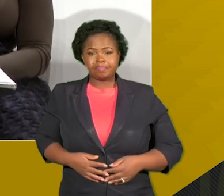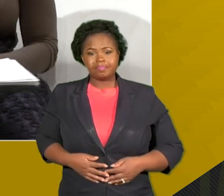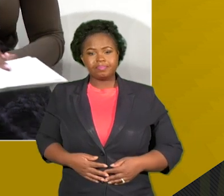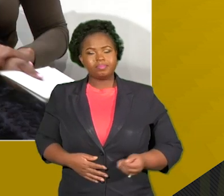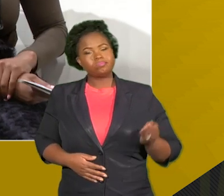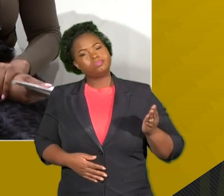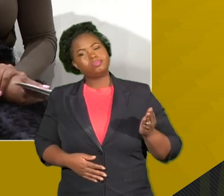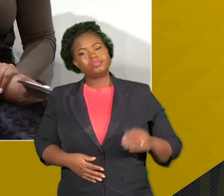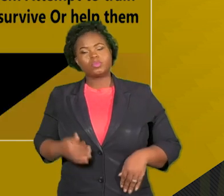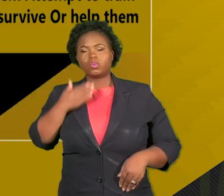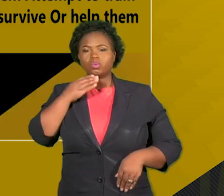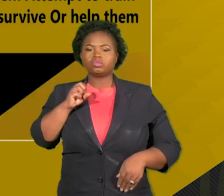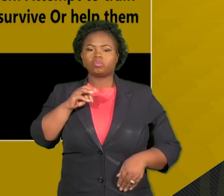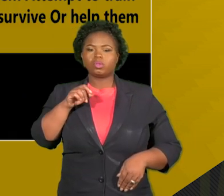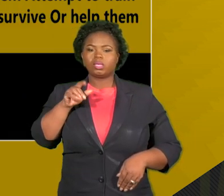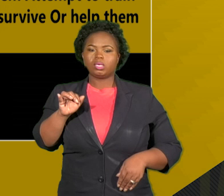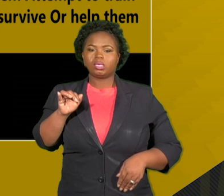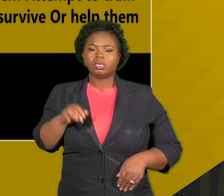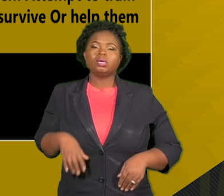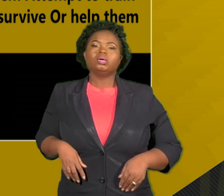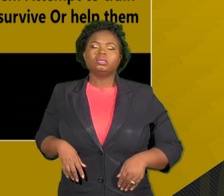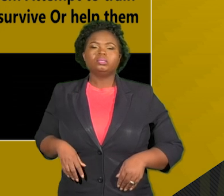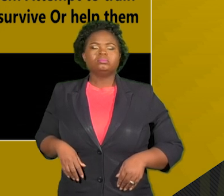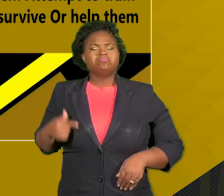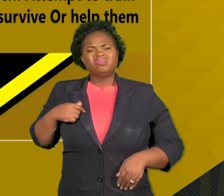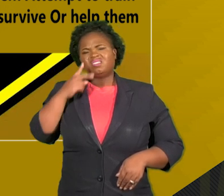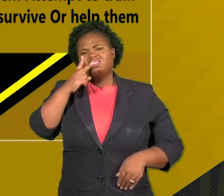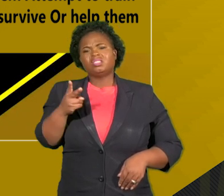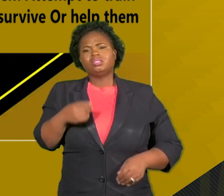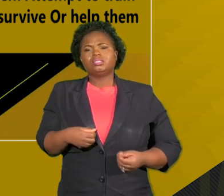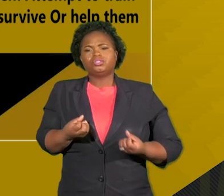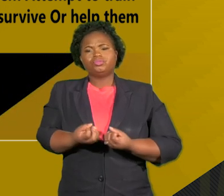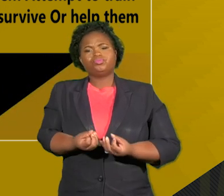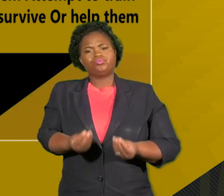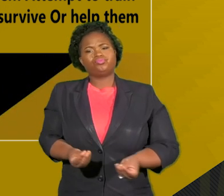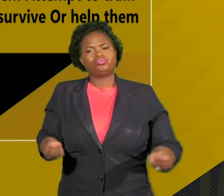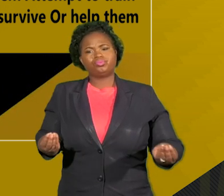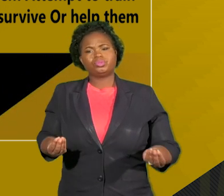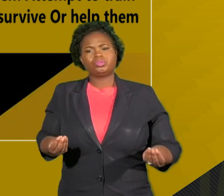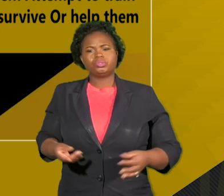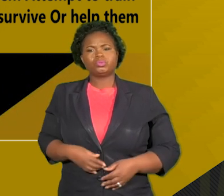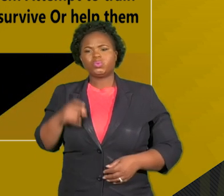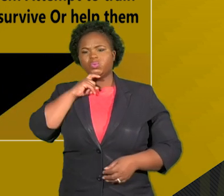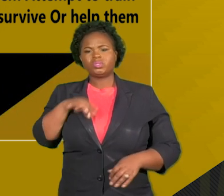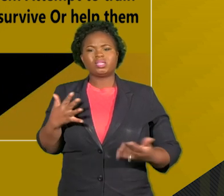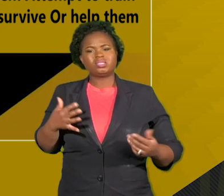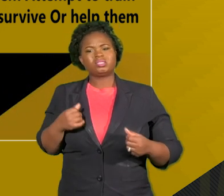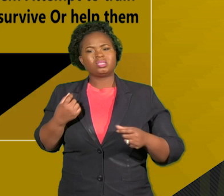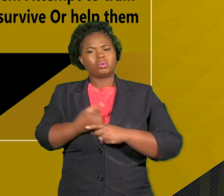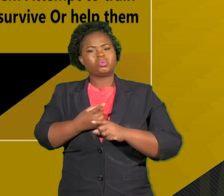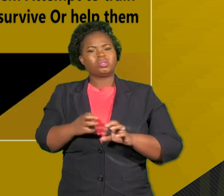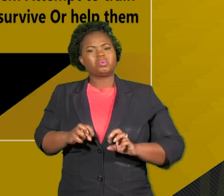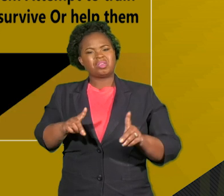something coming in from Usmoli. I have seen charities giving kids useless education bags, food, clothing,